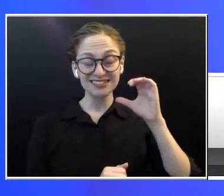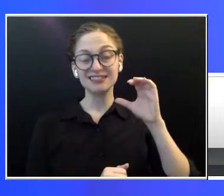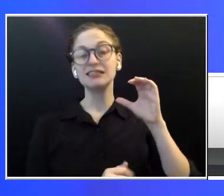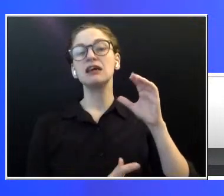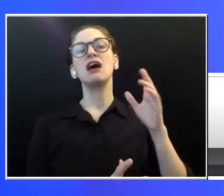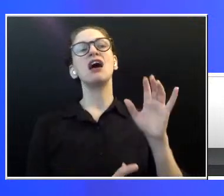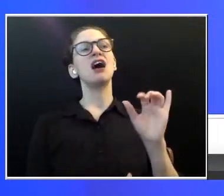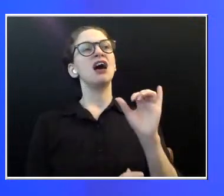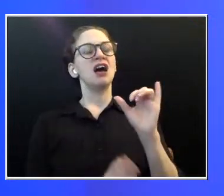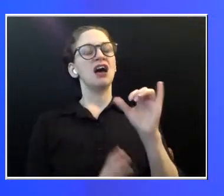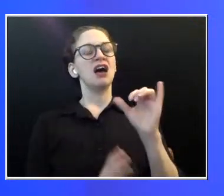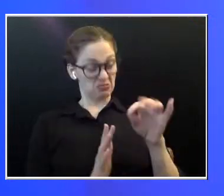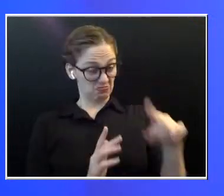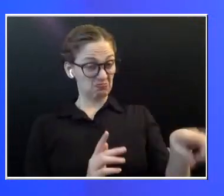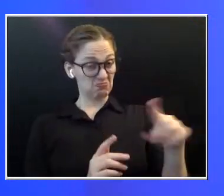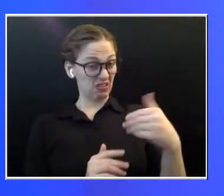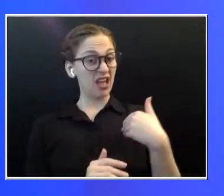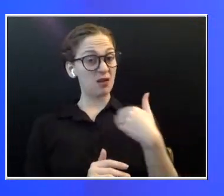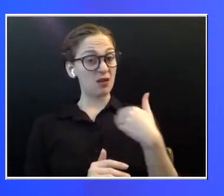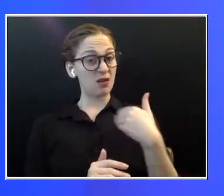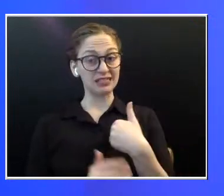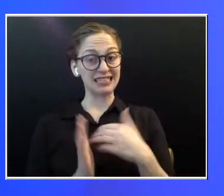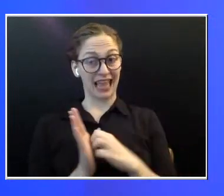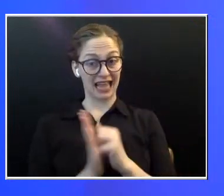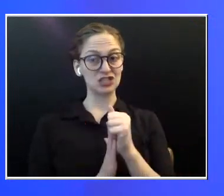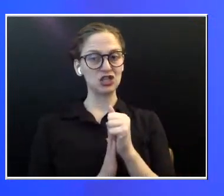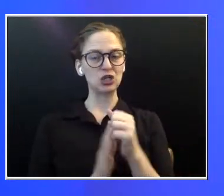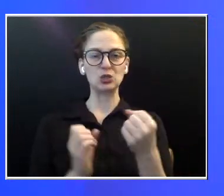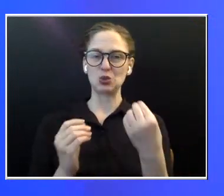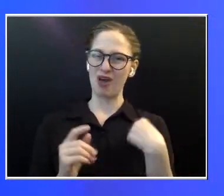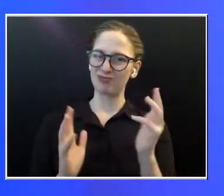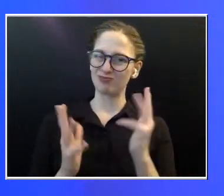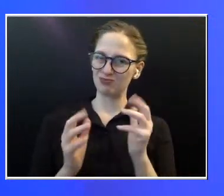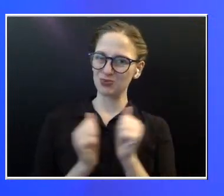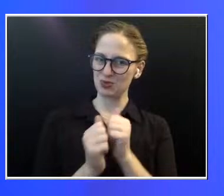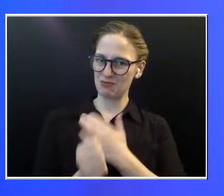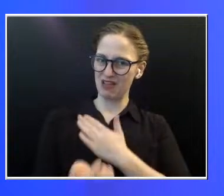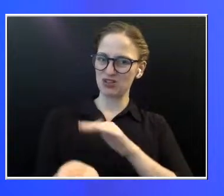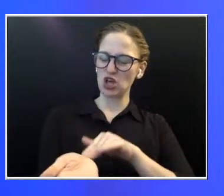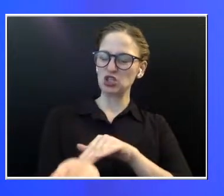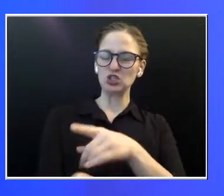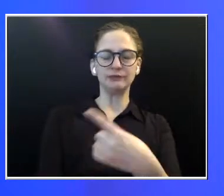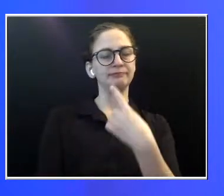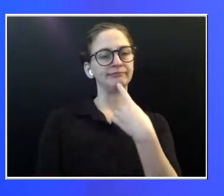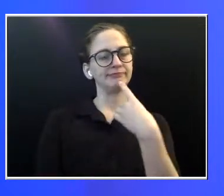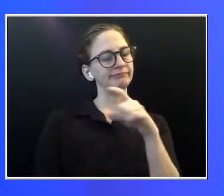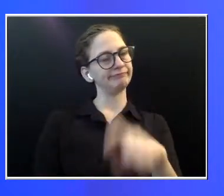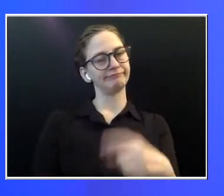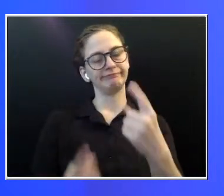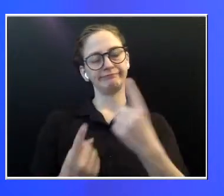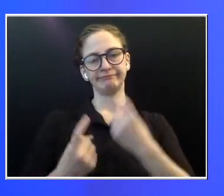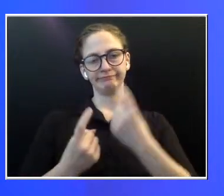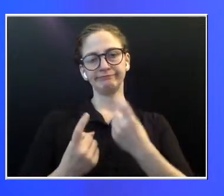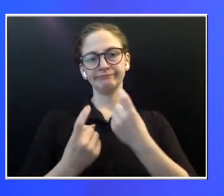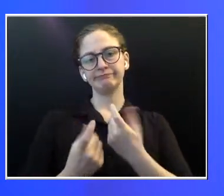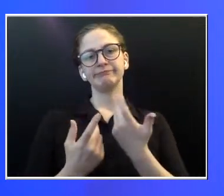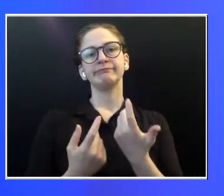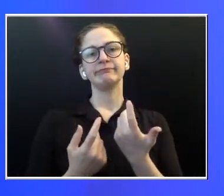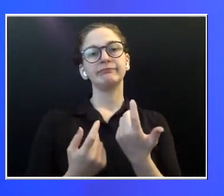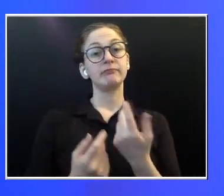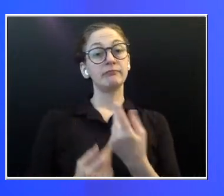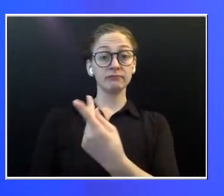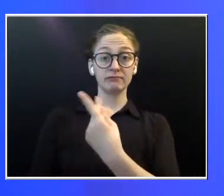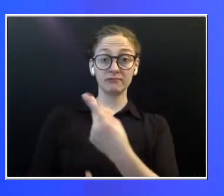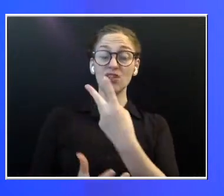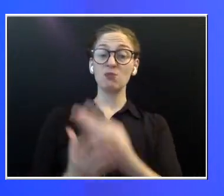and she was like, we need to test you, make sure there's not something we should scan for. And I think we were both surprised when I came